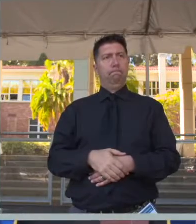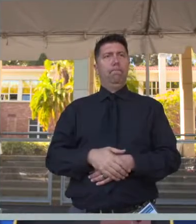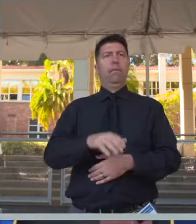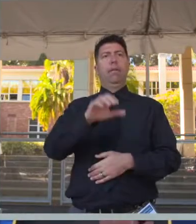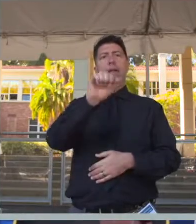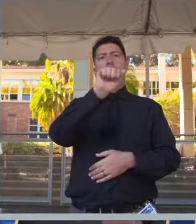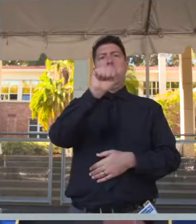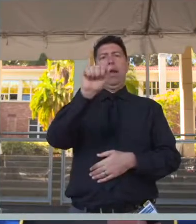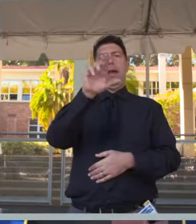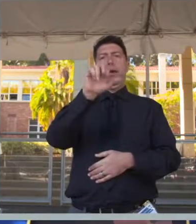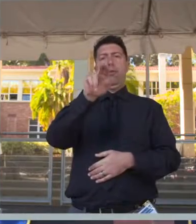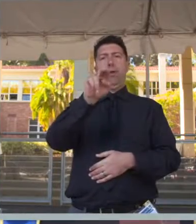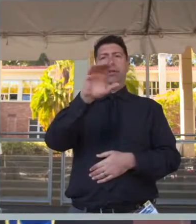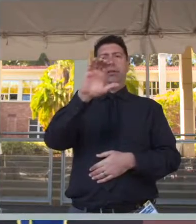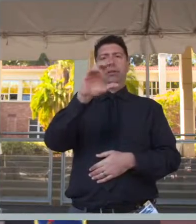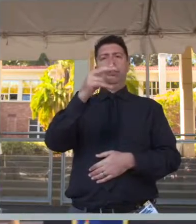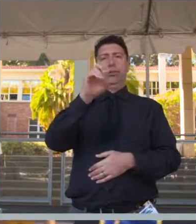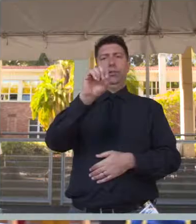Aaron Chang.